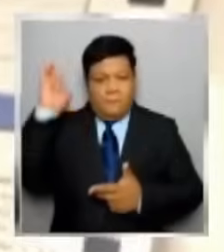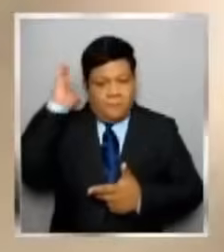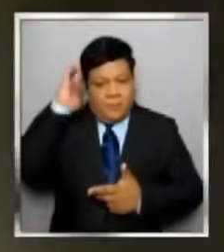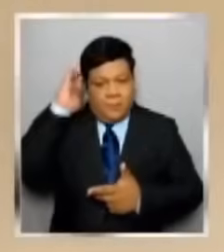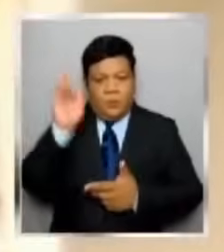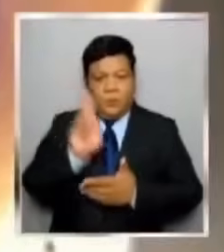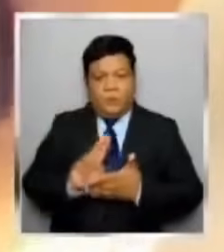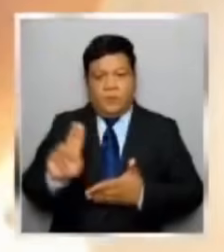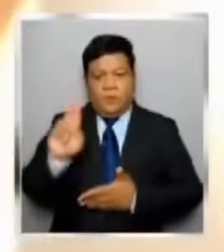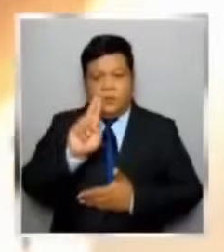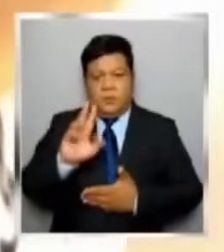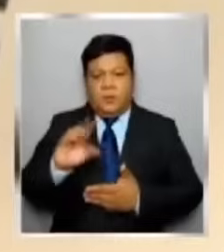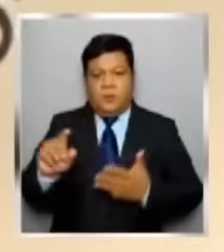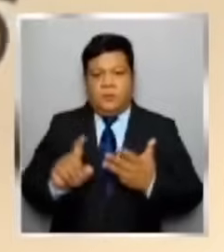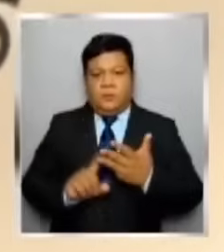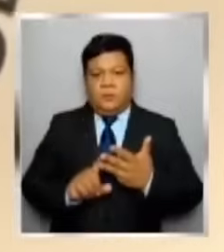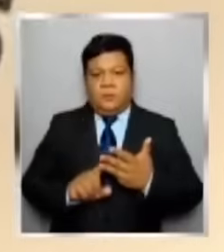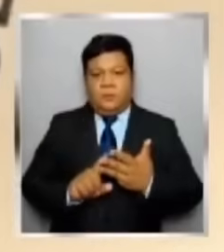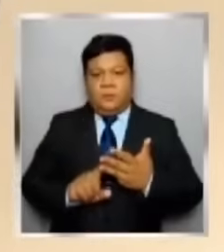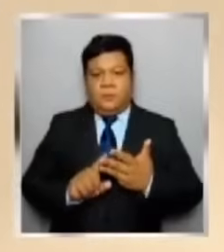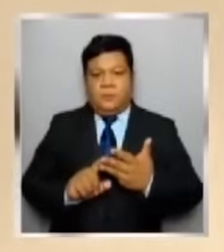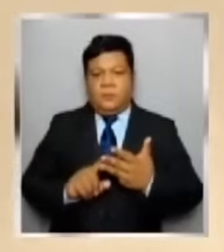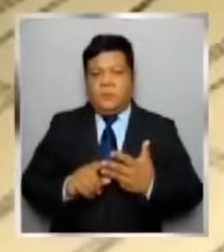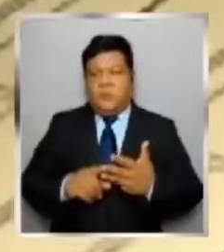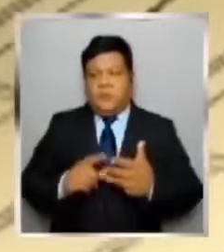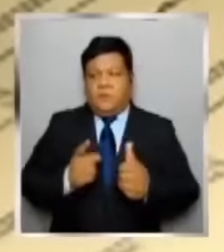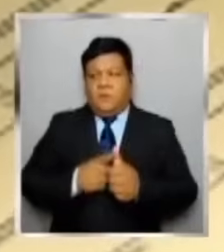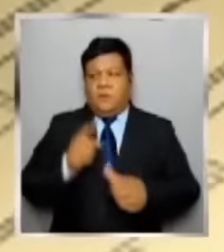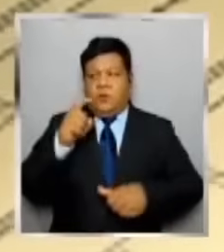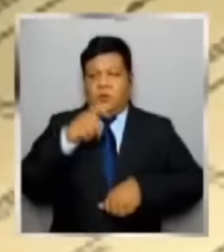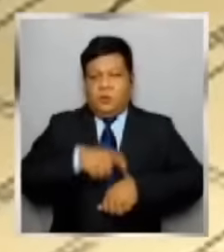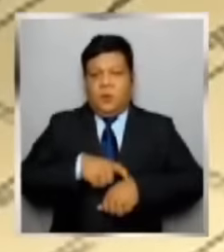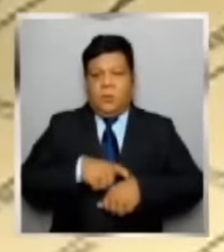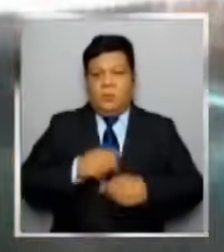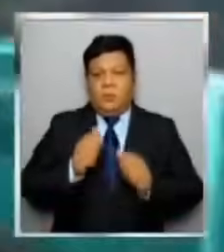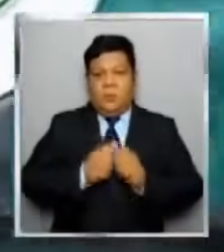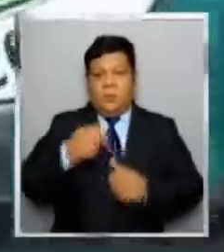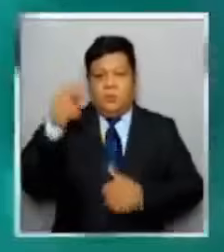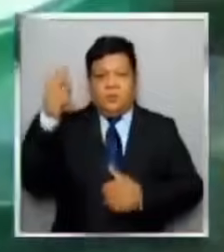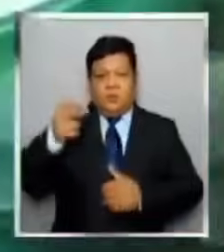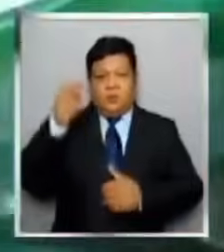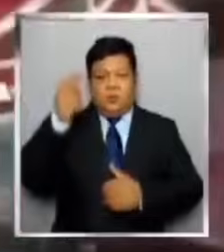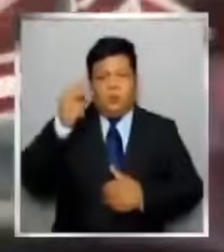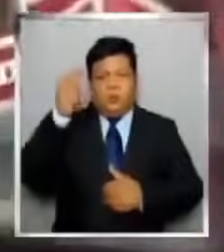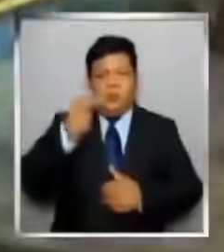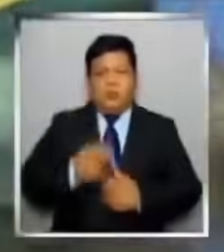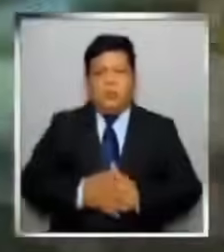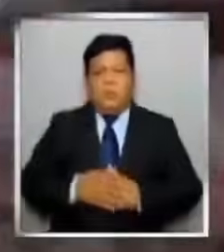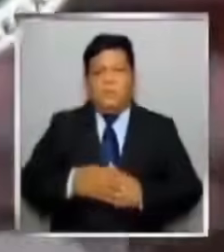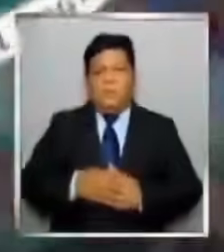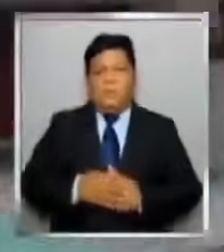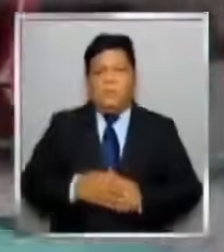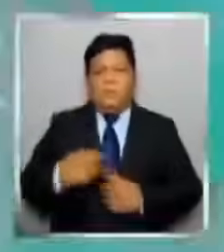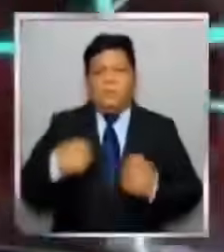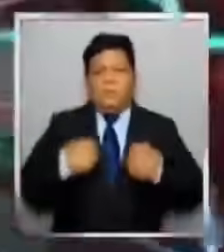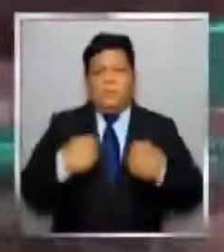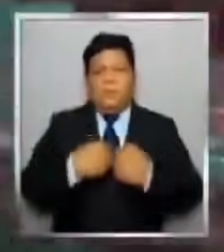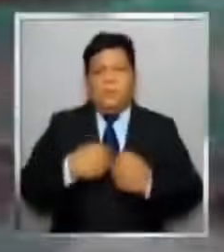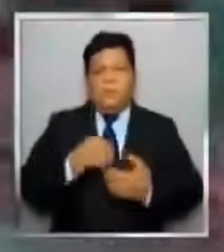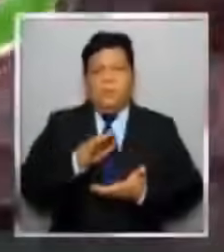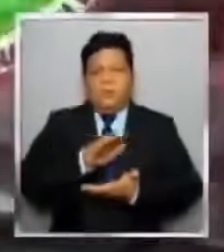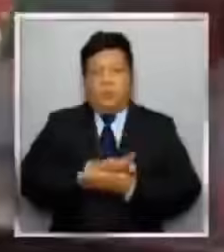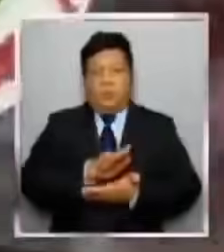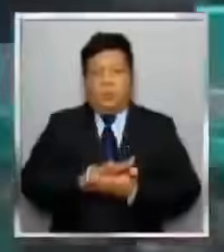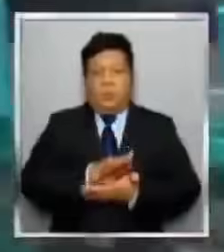at sa unang pagkakataon, kasama na rin natin ang member schools ng National Collegiate Athletic Association